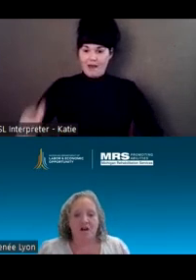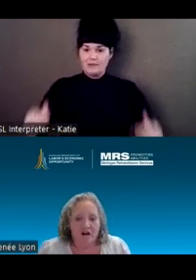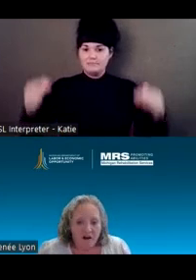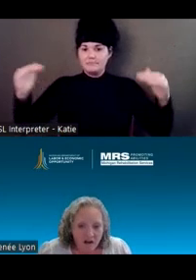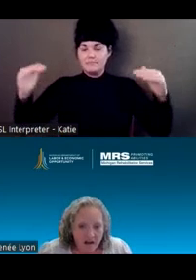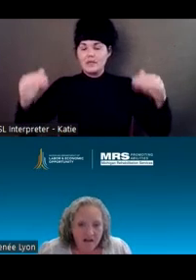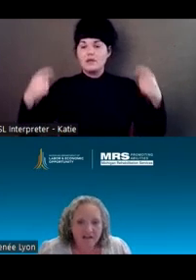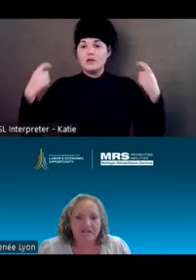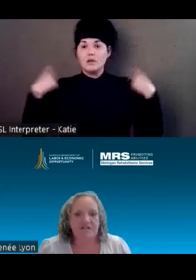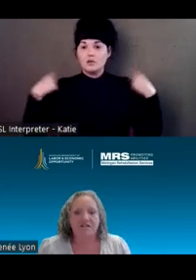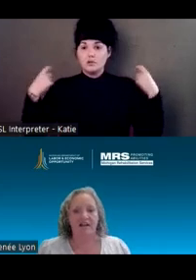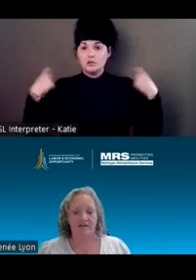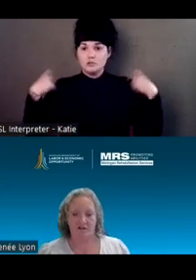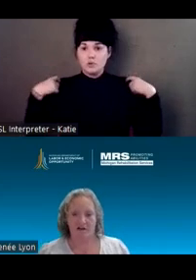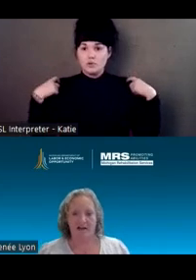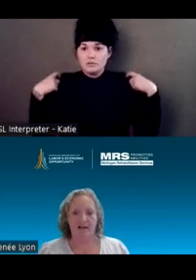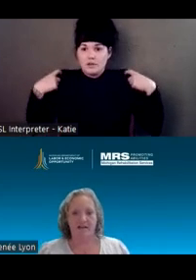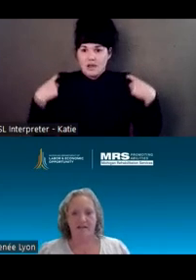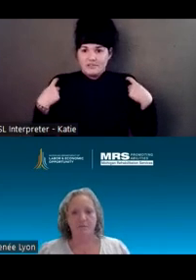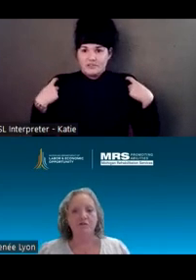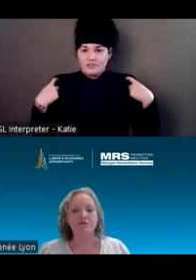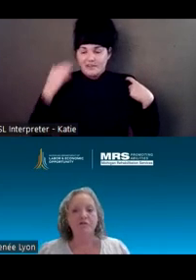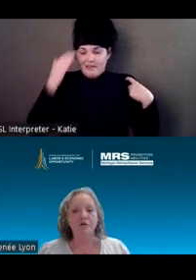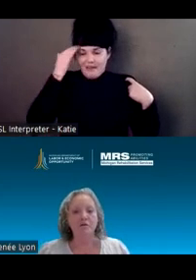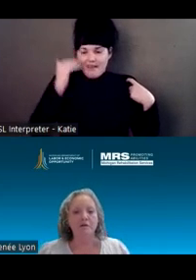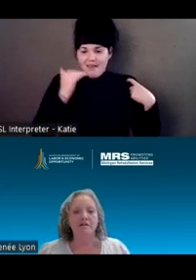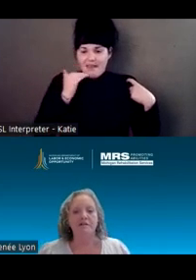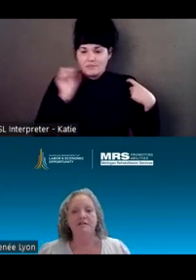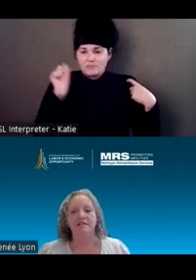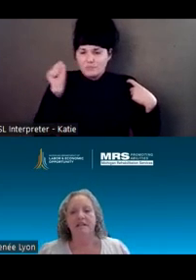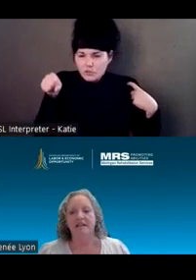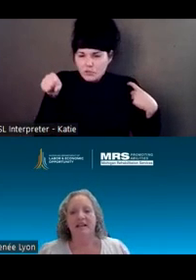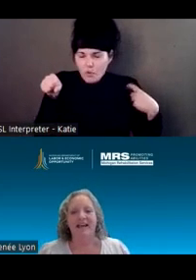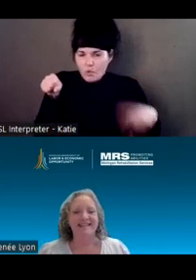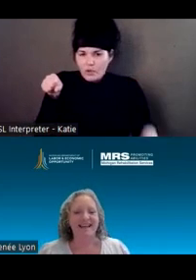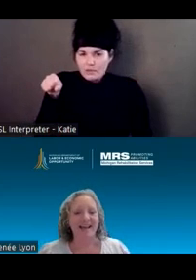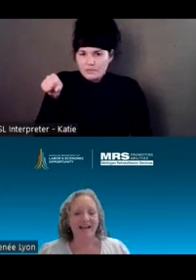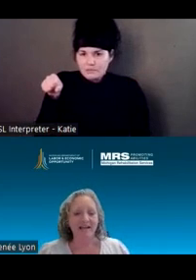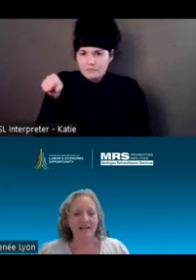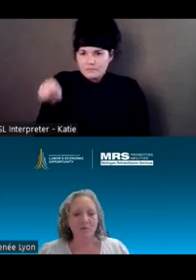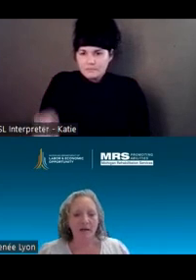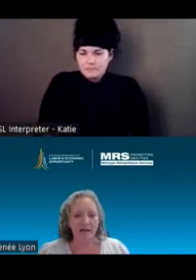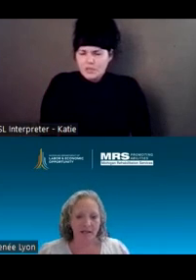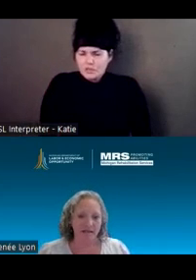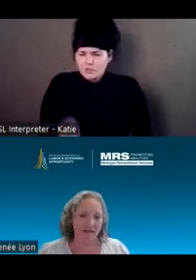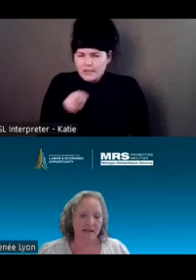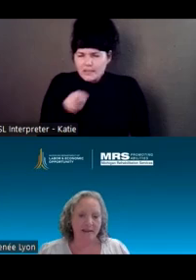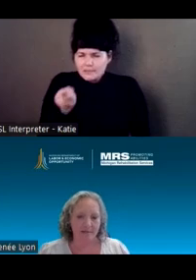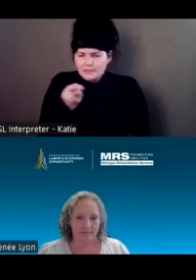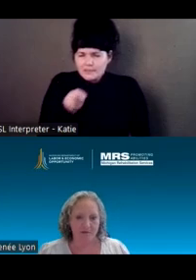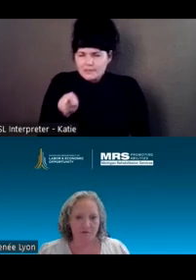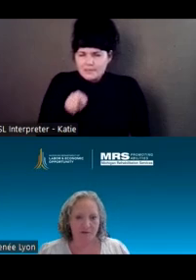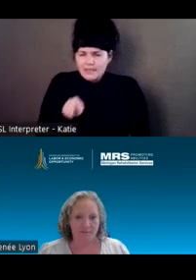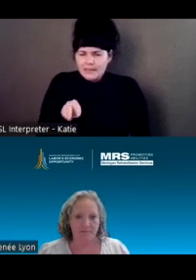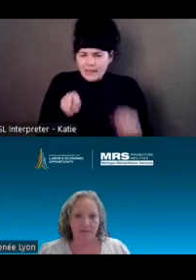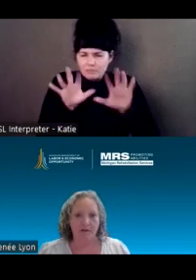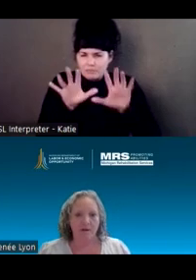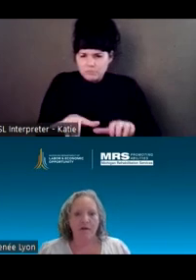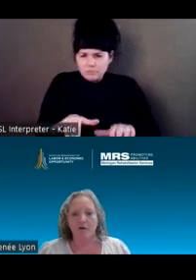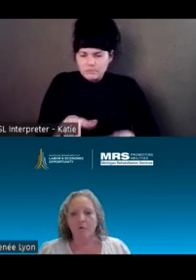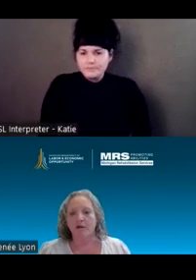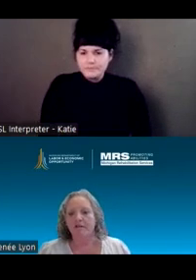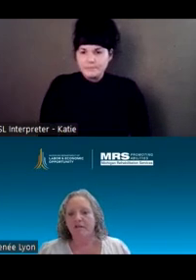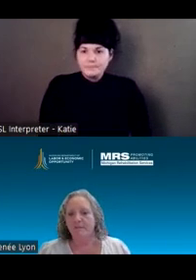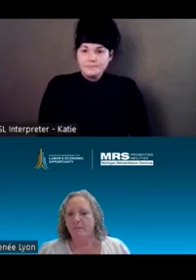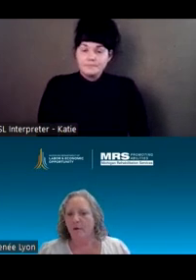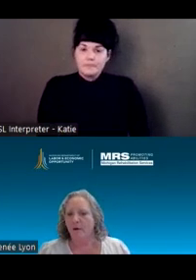shoulders are hunched and your head is pushed forward to see that tiny writing on the laptop screen.